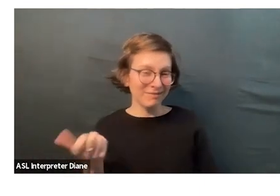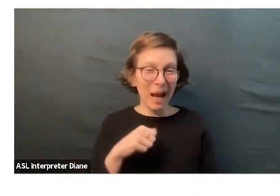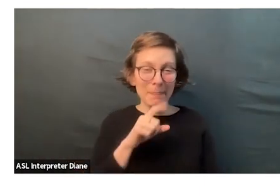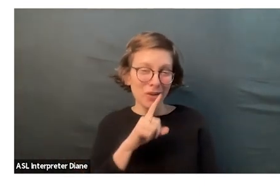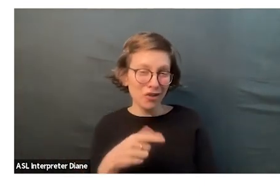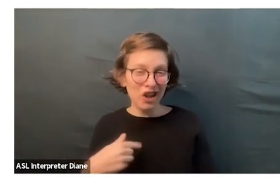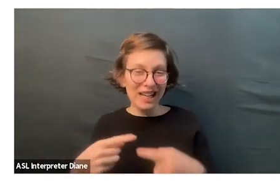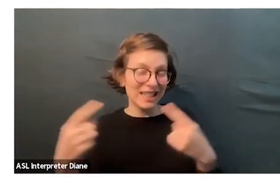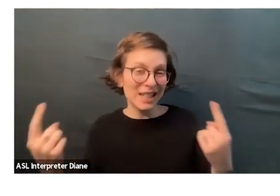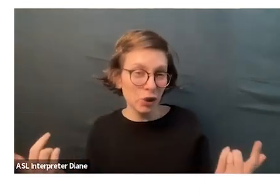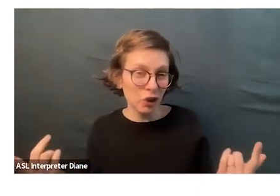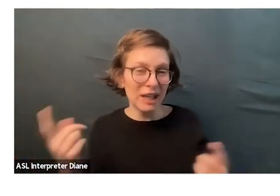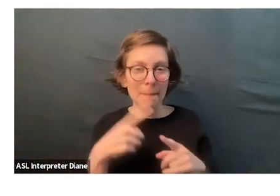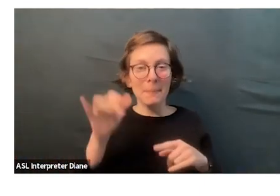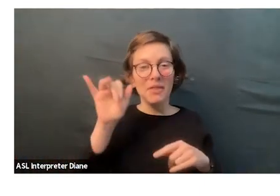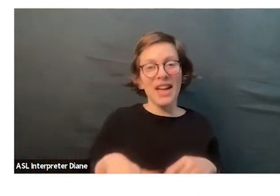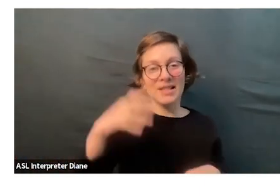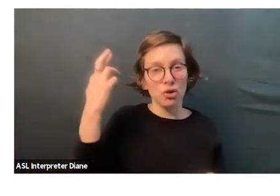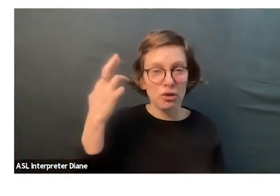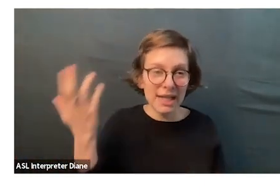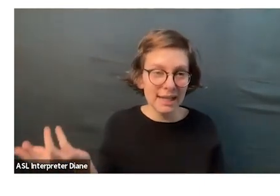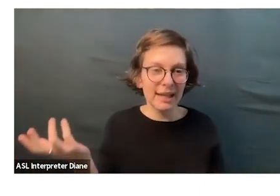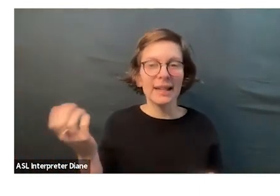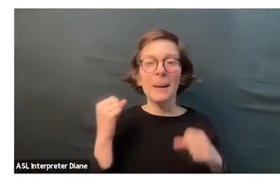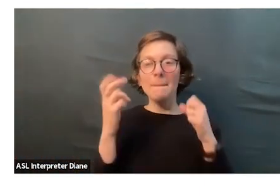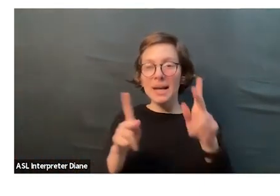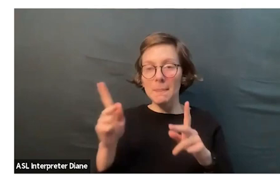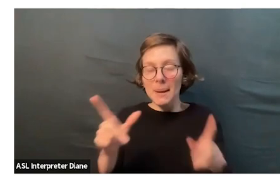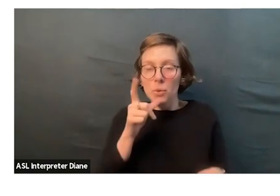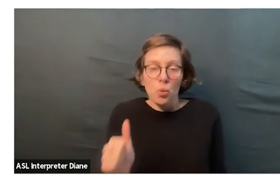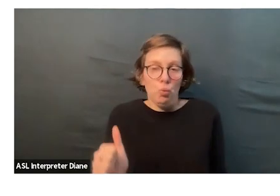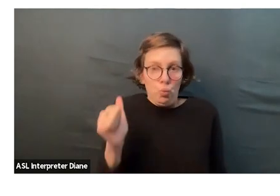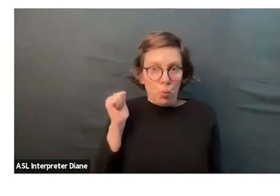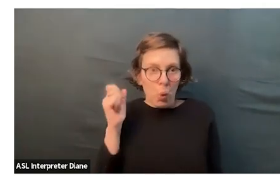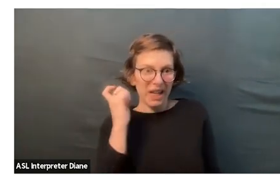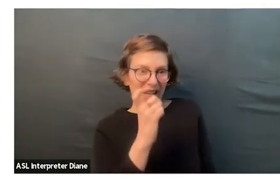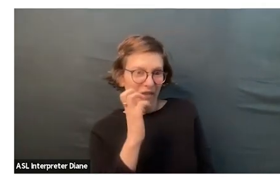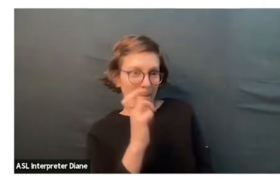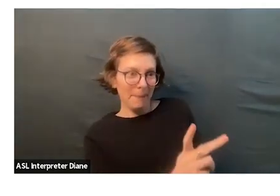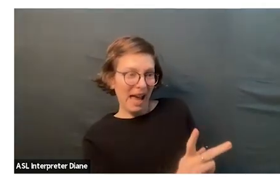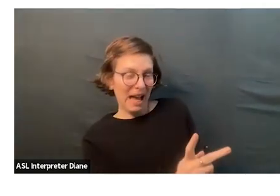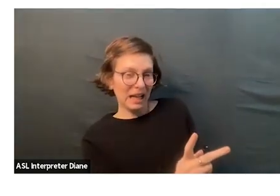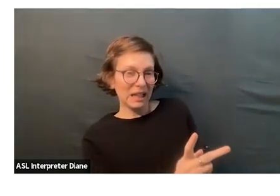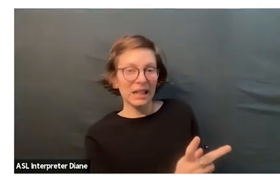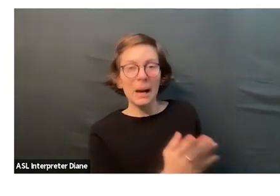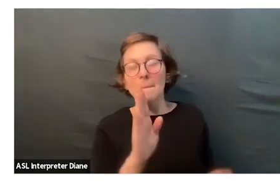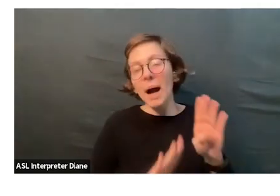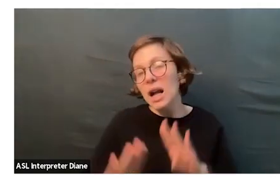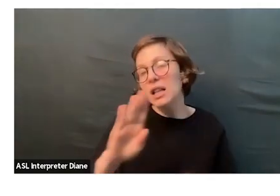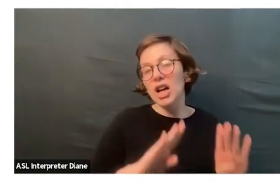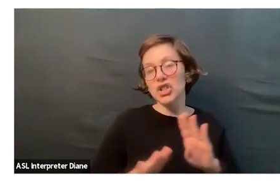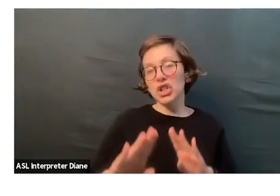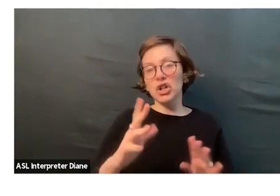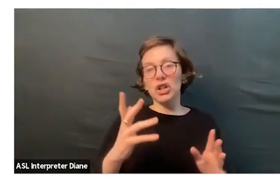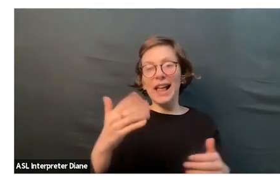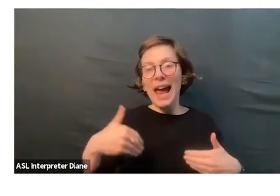states and corruption in the first place? Isn't it because of colonialism? So we dispossess and disinherit and we extract in the